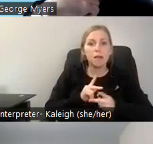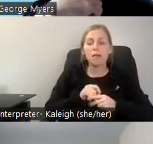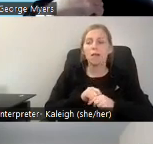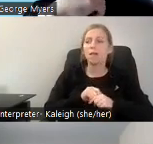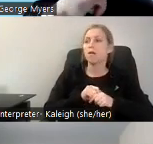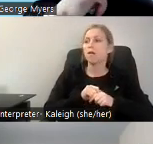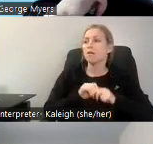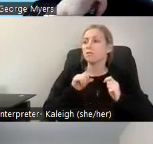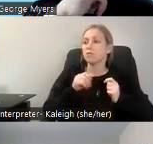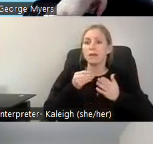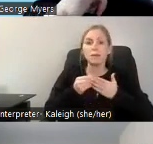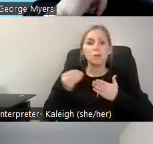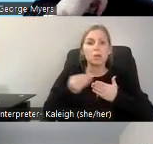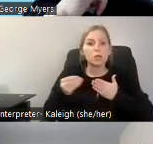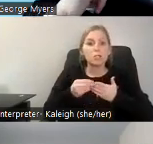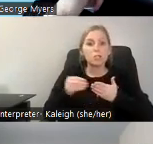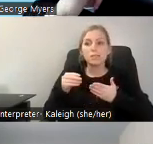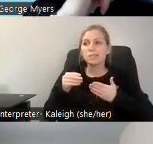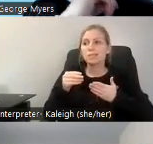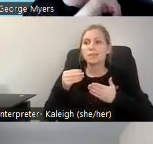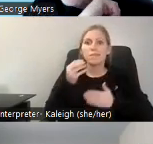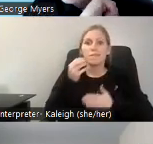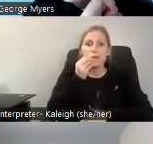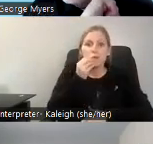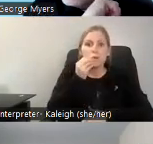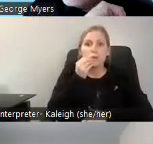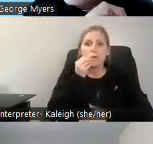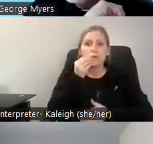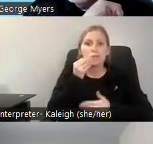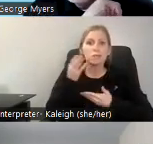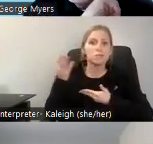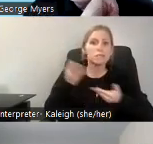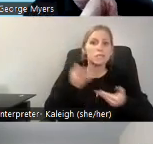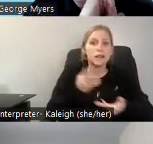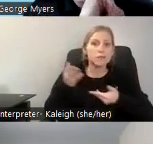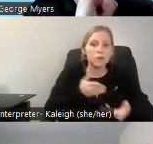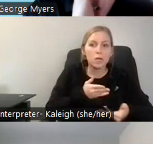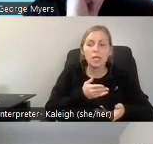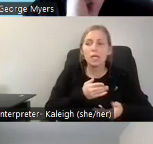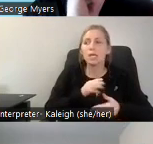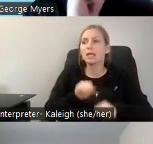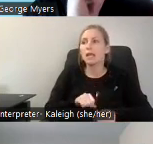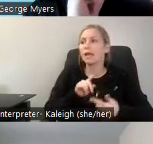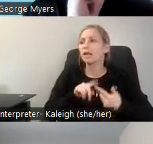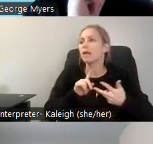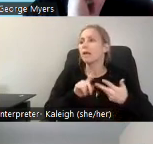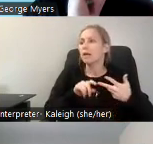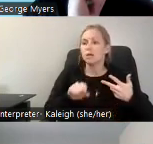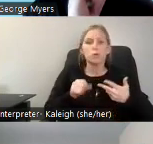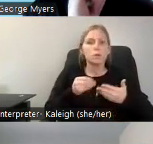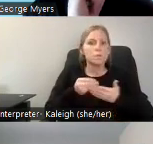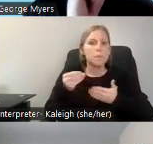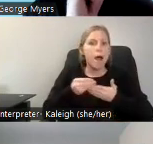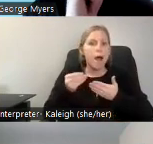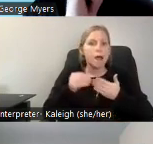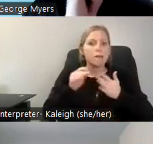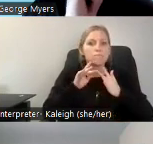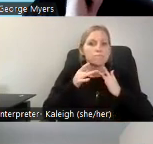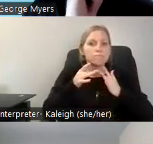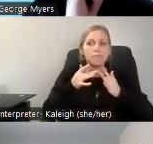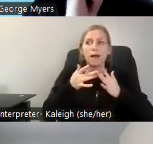can purchase DoorDash with it. You can buy stuff online with it.